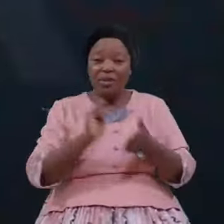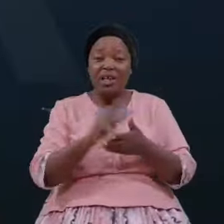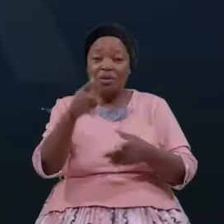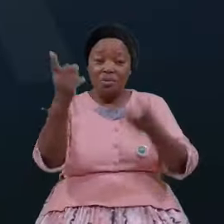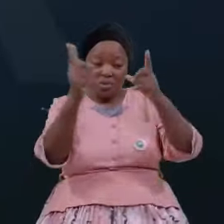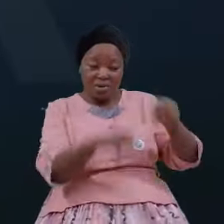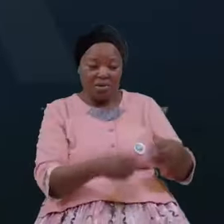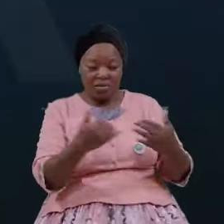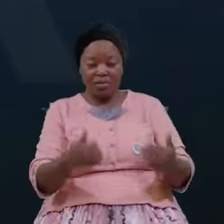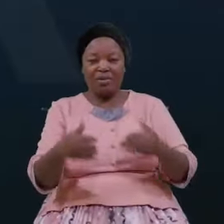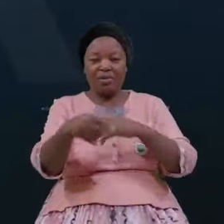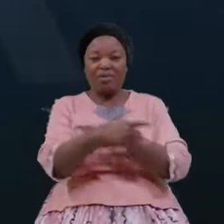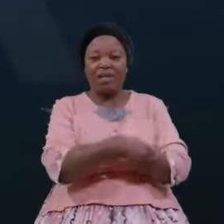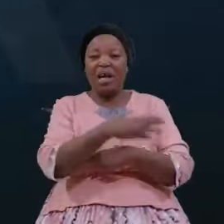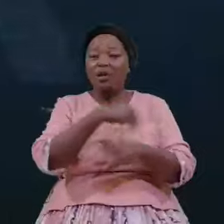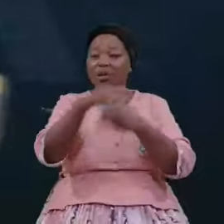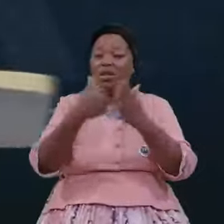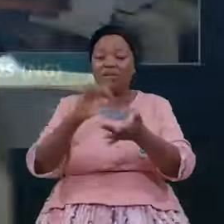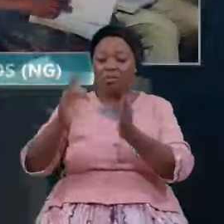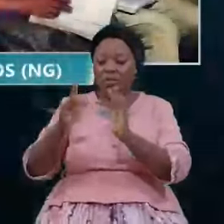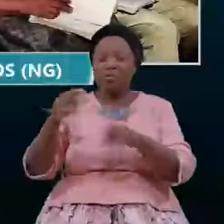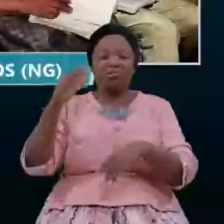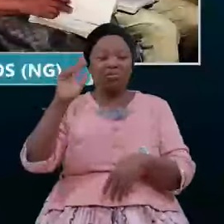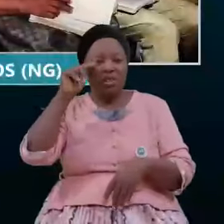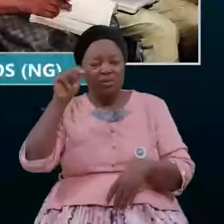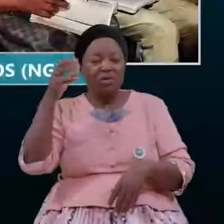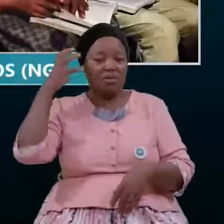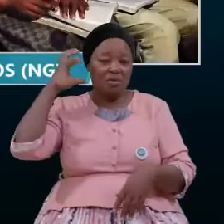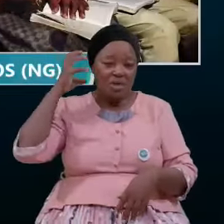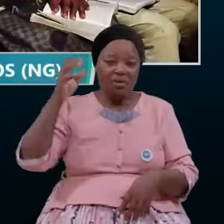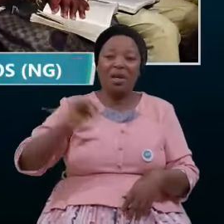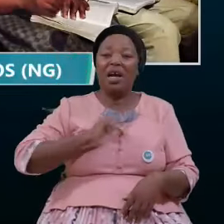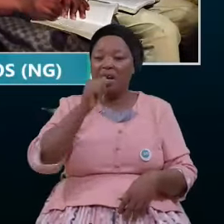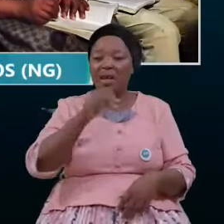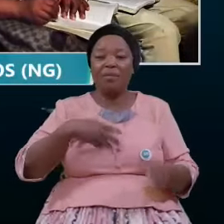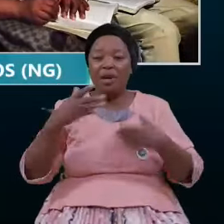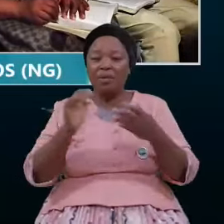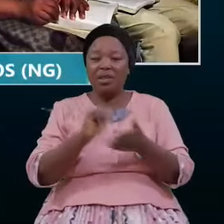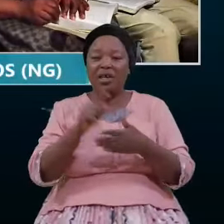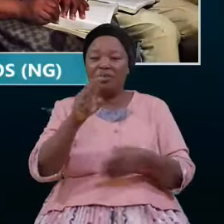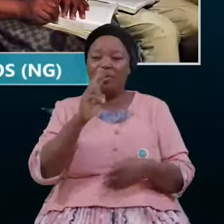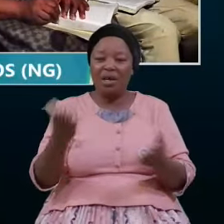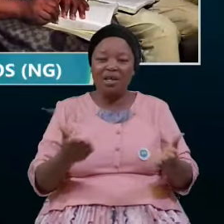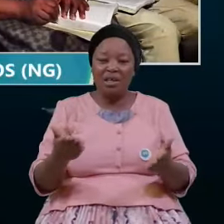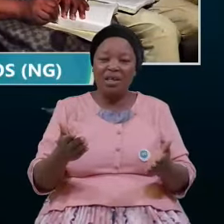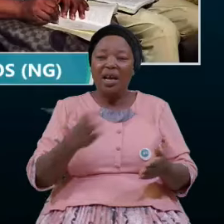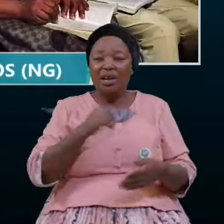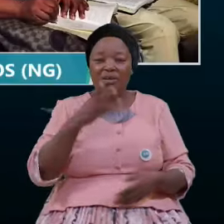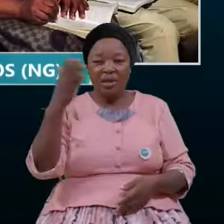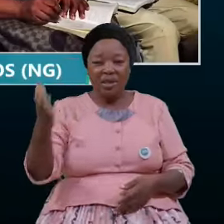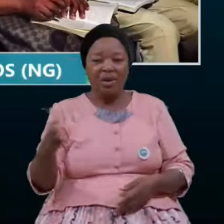people online, on television, on radio, I'm glad you are there. All those calamities will